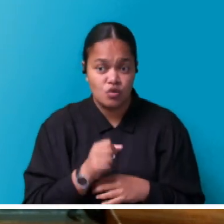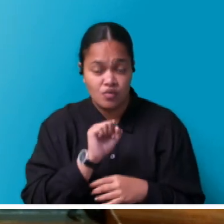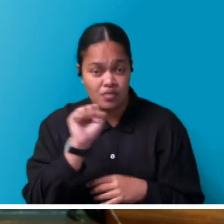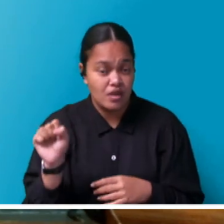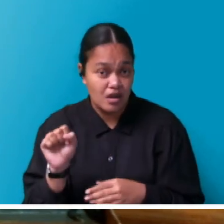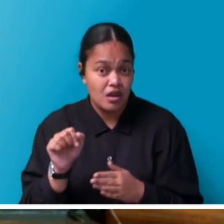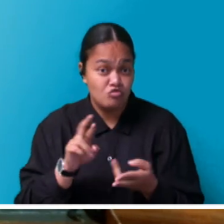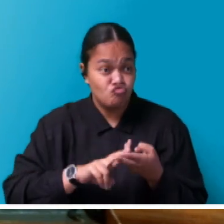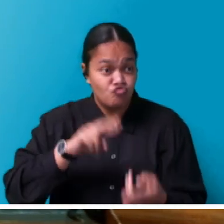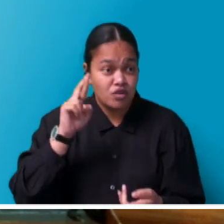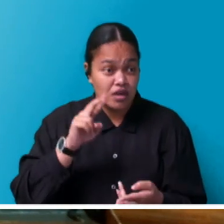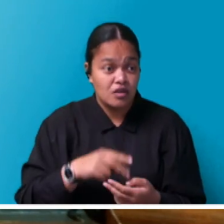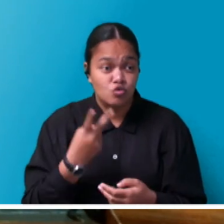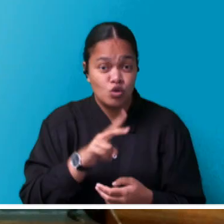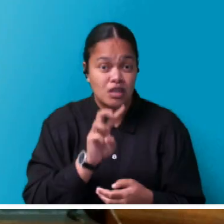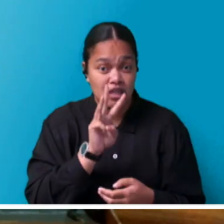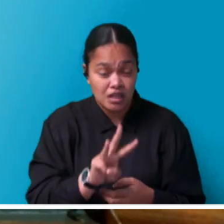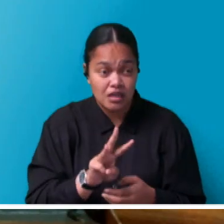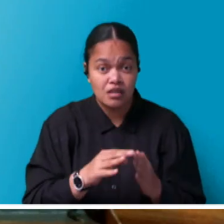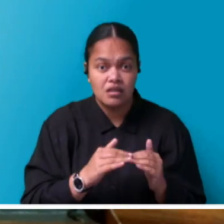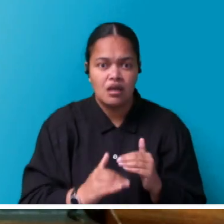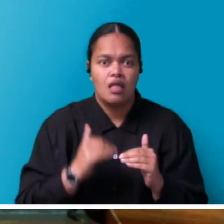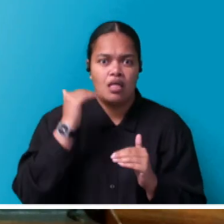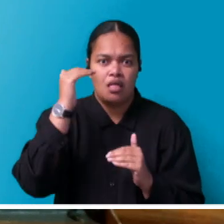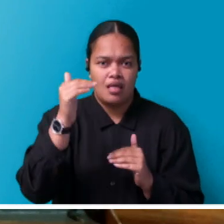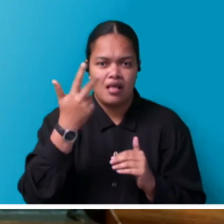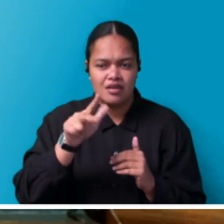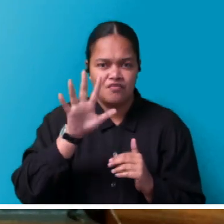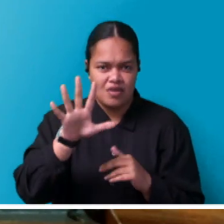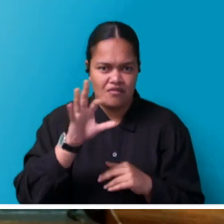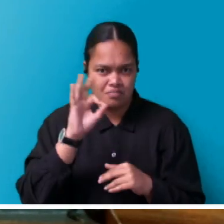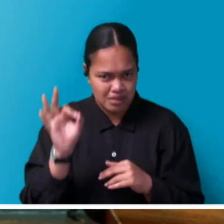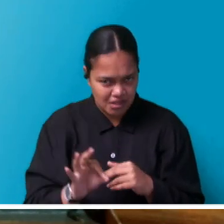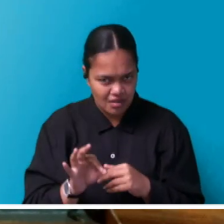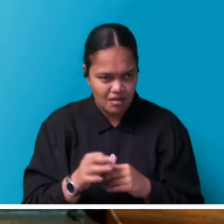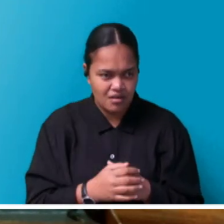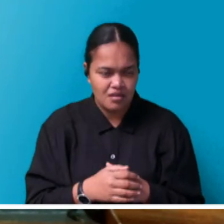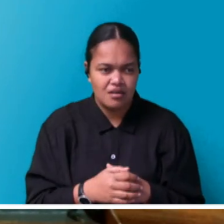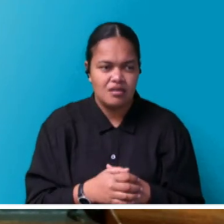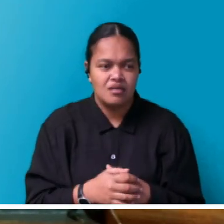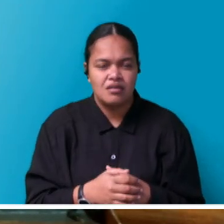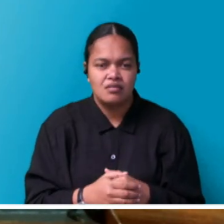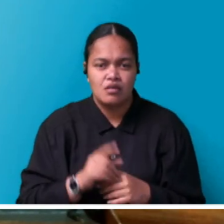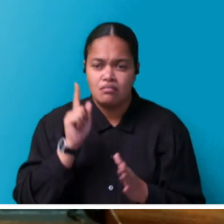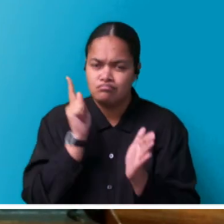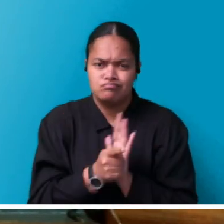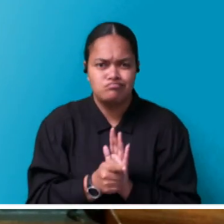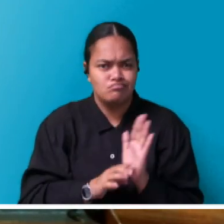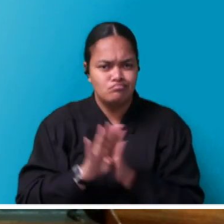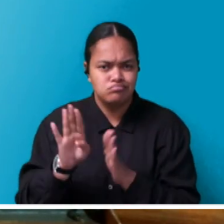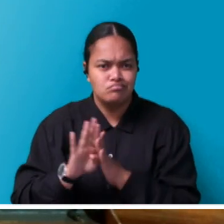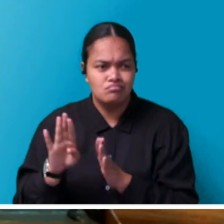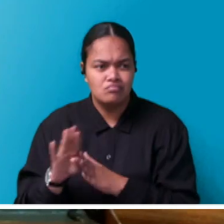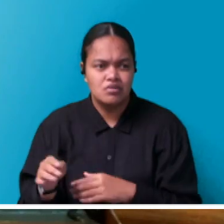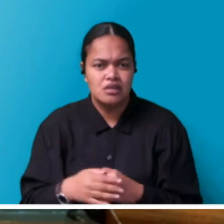have surged from 23% to beyond 85% in that time. They are aggressively investing in the sector, with the number of